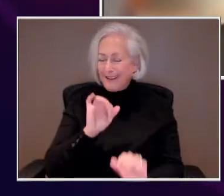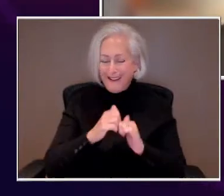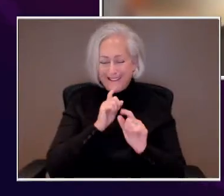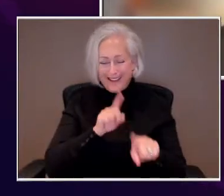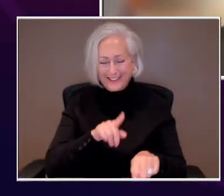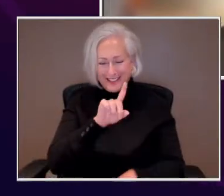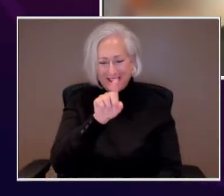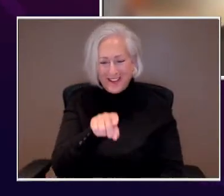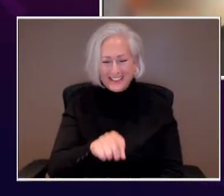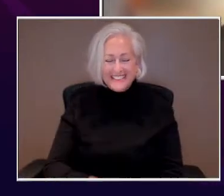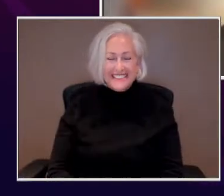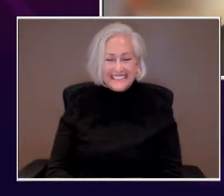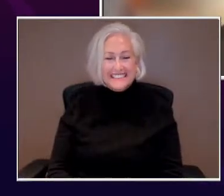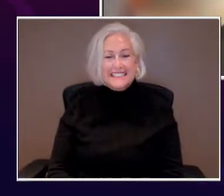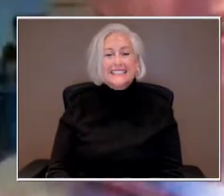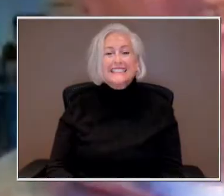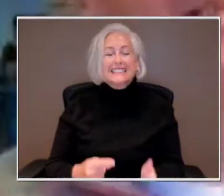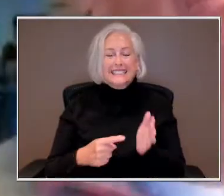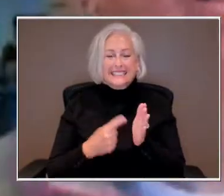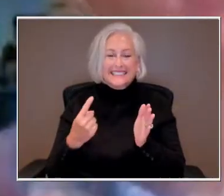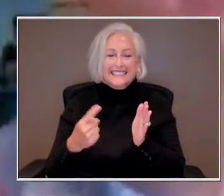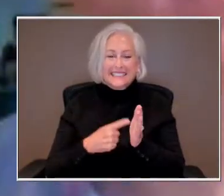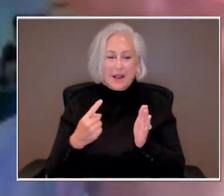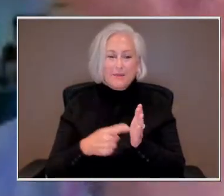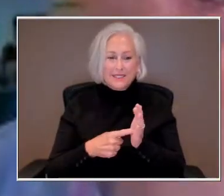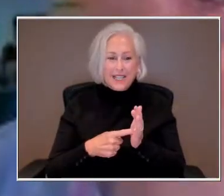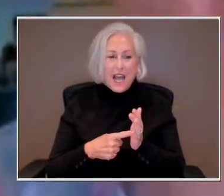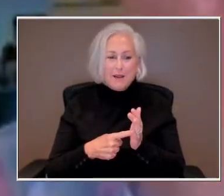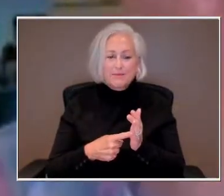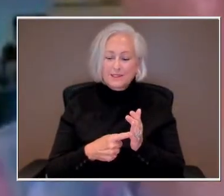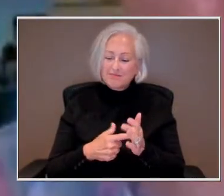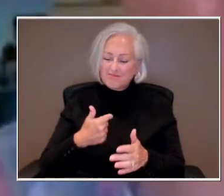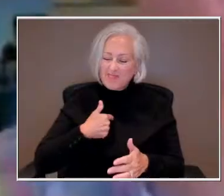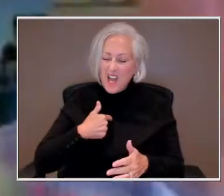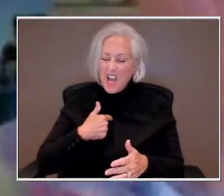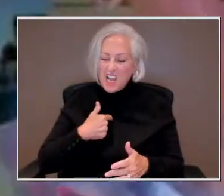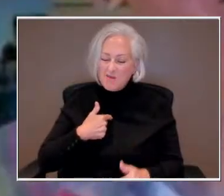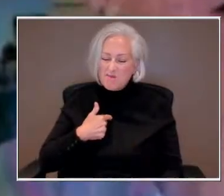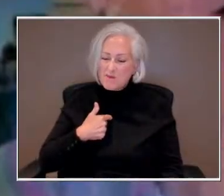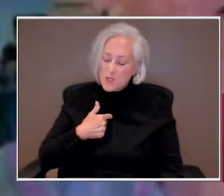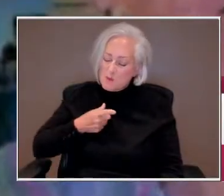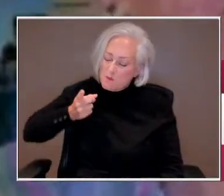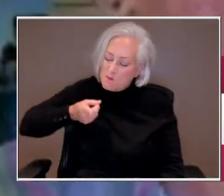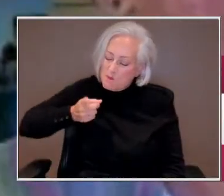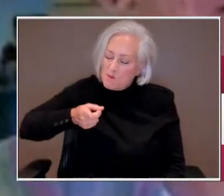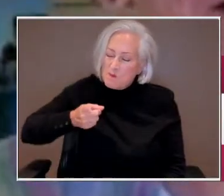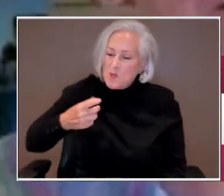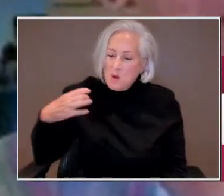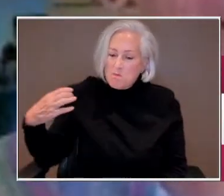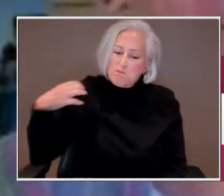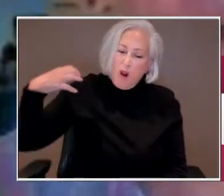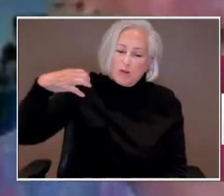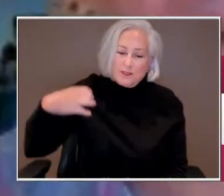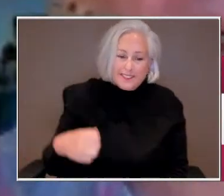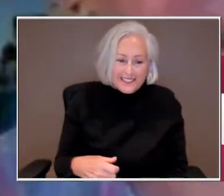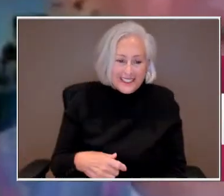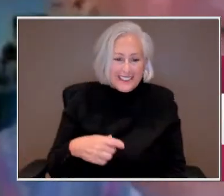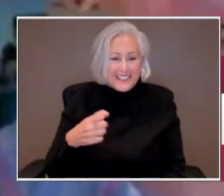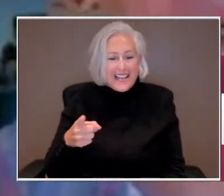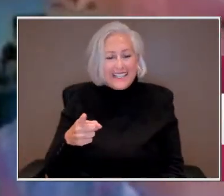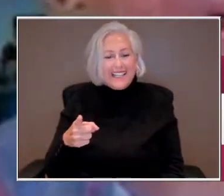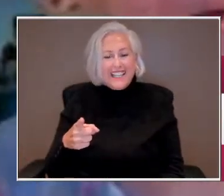I sometimes get really bossy with him, and he'll just kind of go, and then do it anyway.